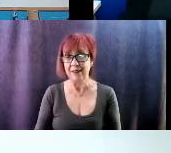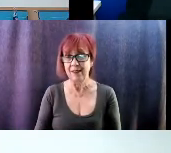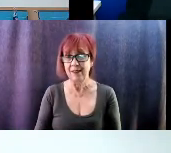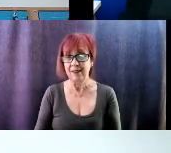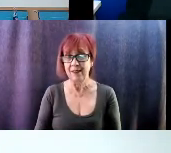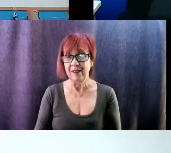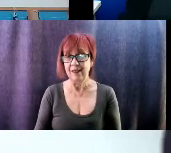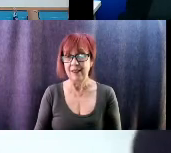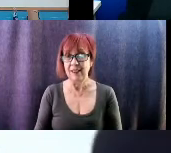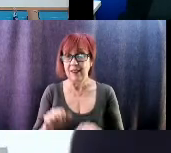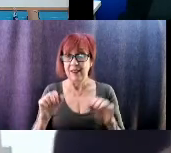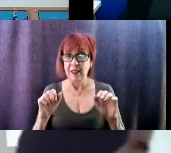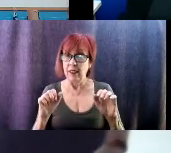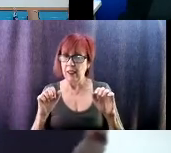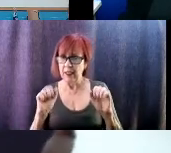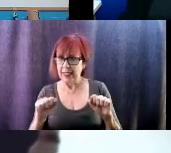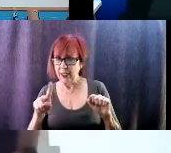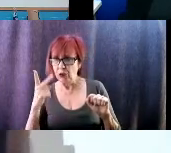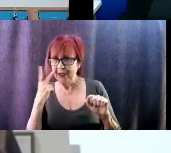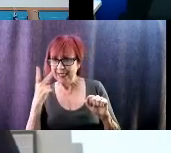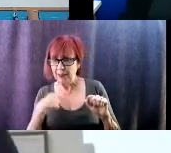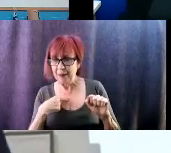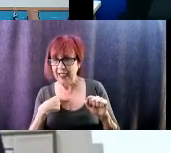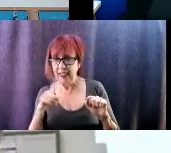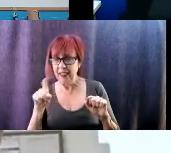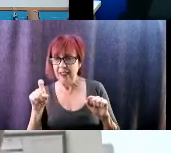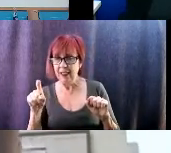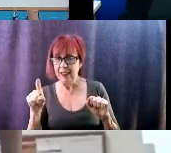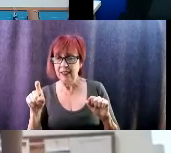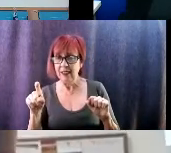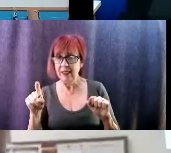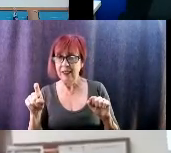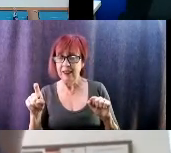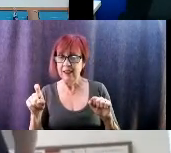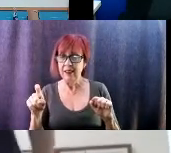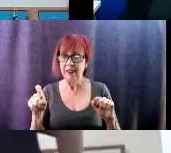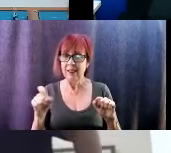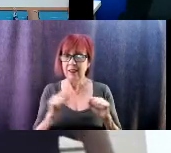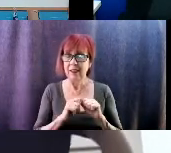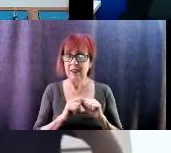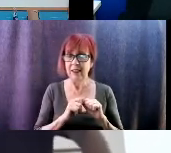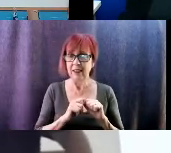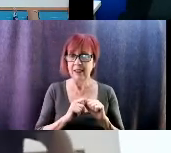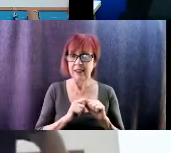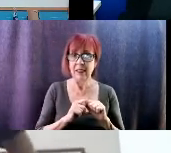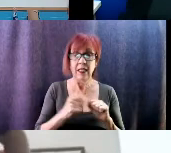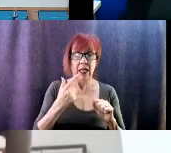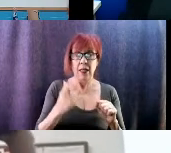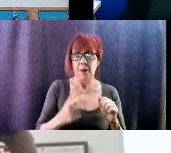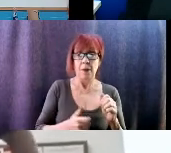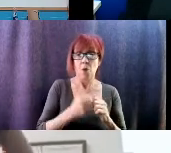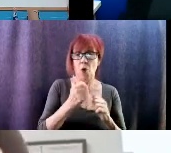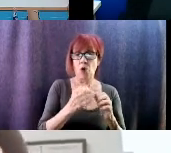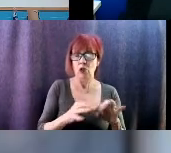great. But the real key to David's success has been David. I mean, he's